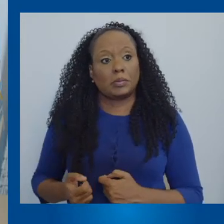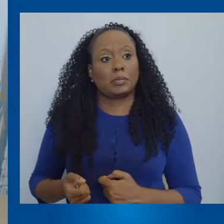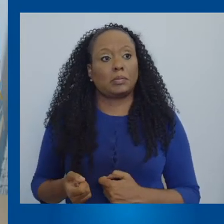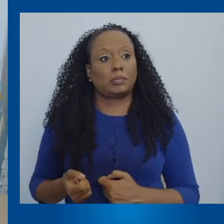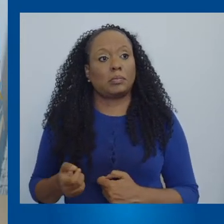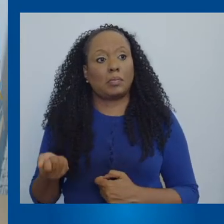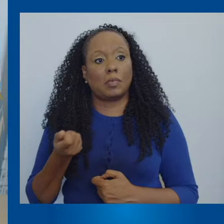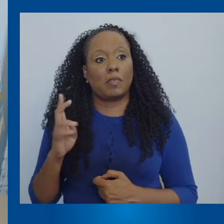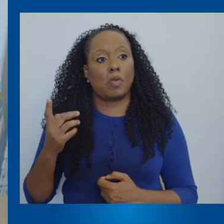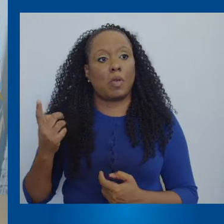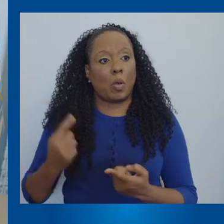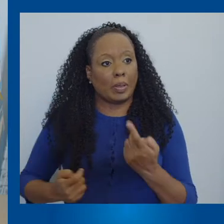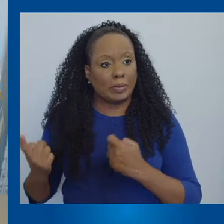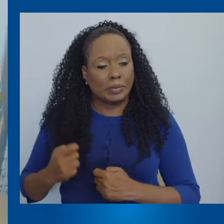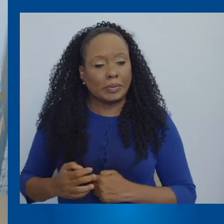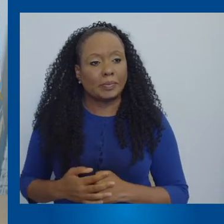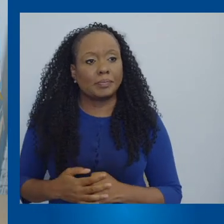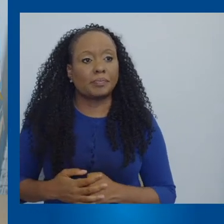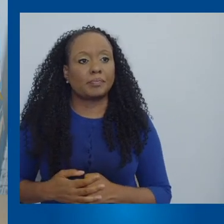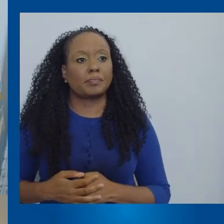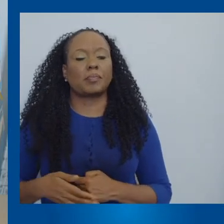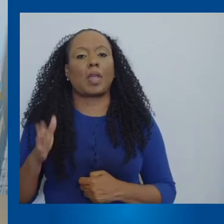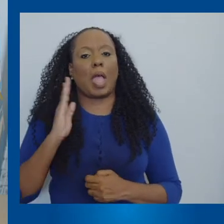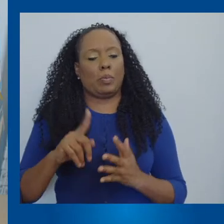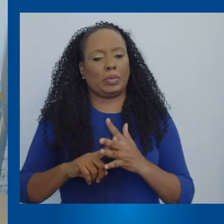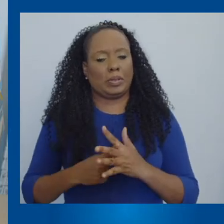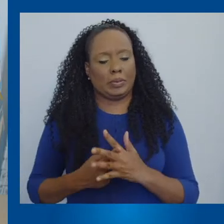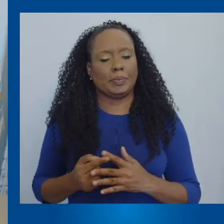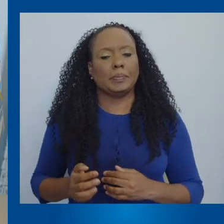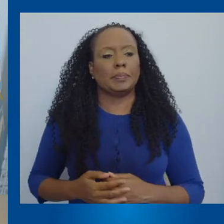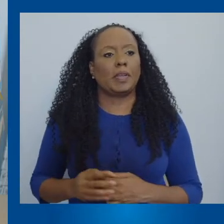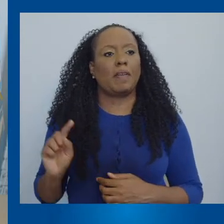questions already asked by multiple journalists, so I will start with those.